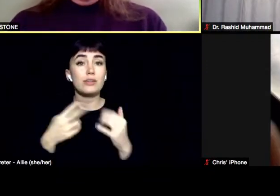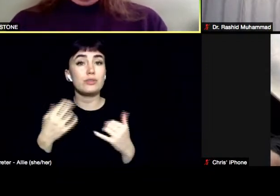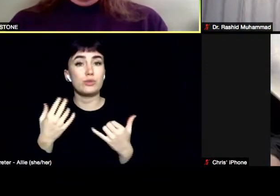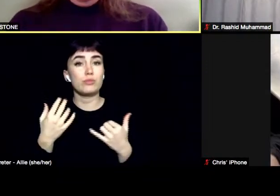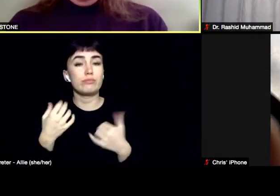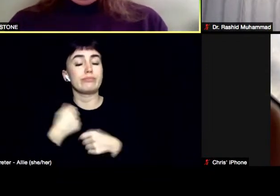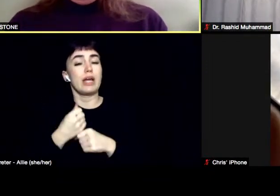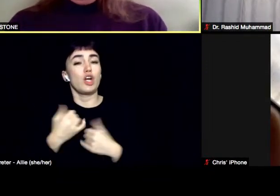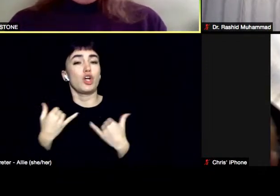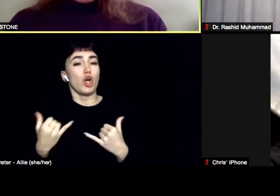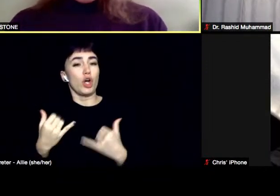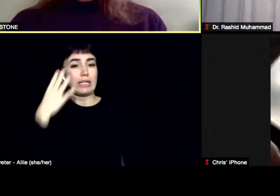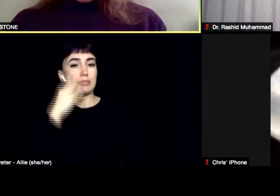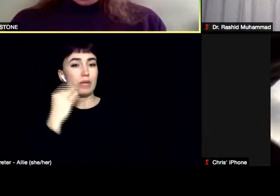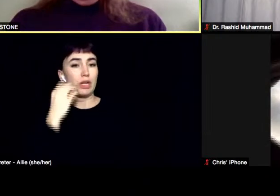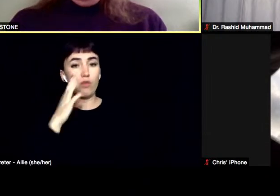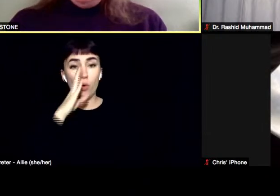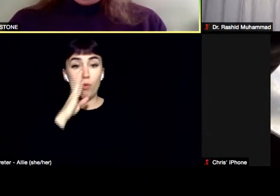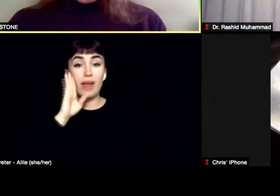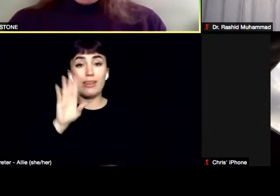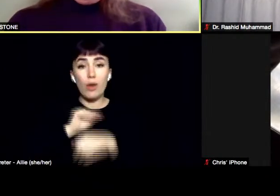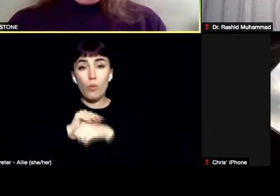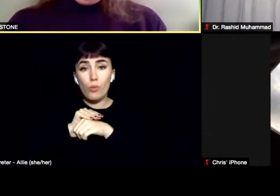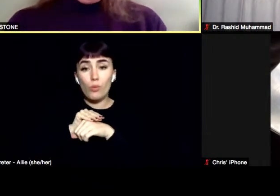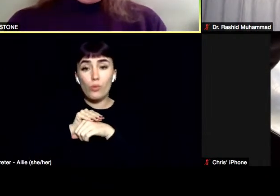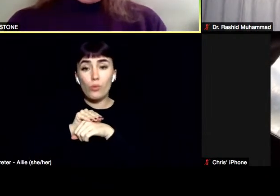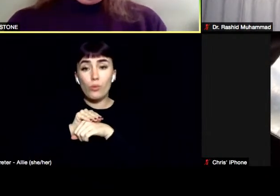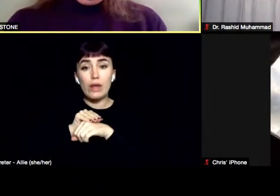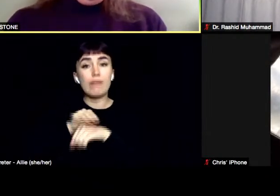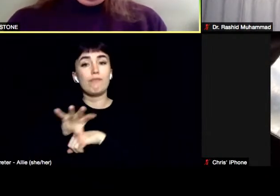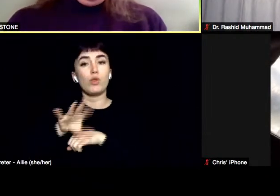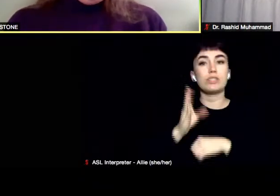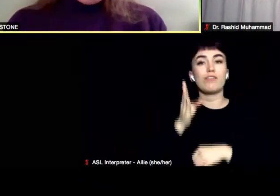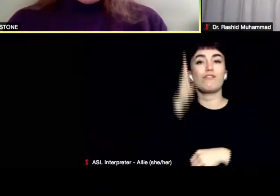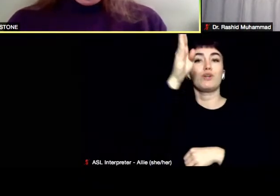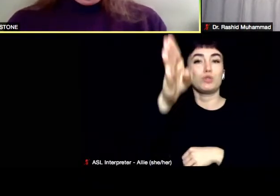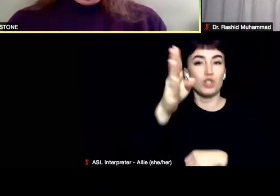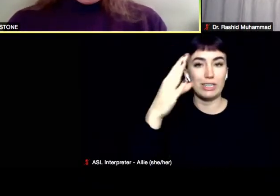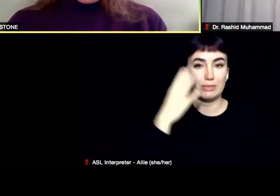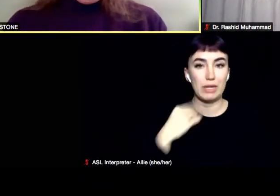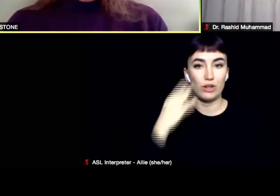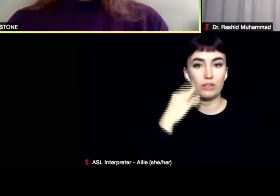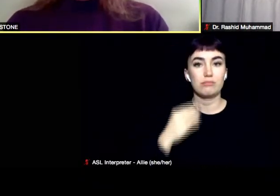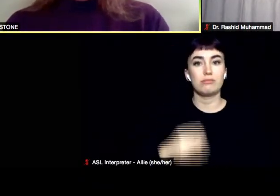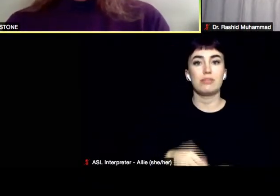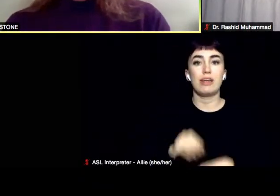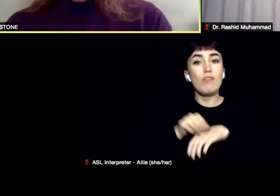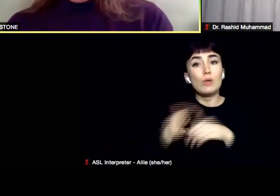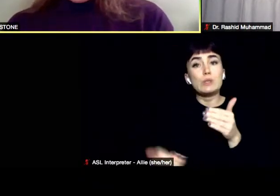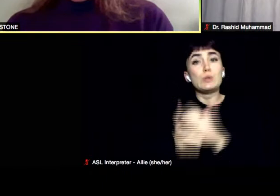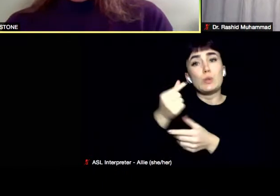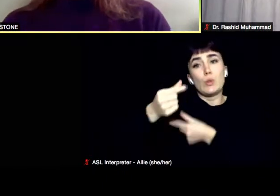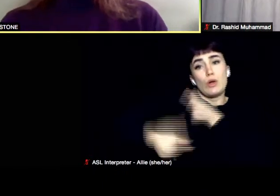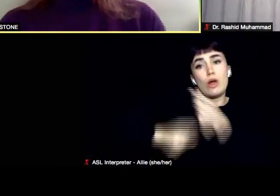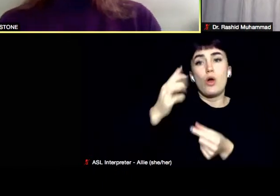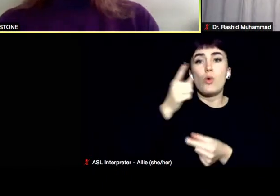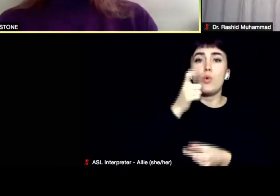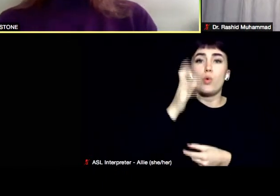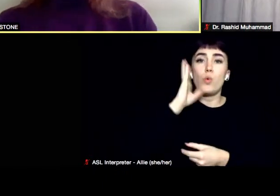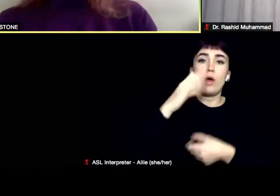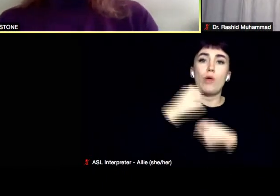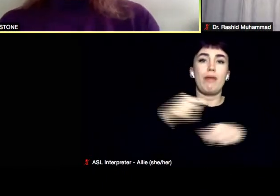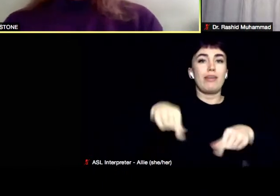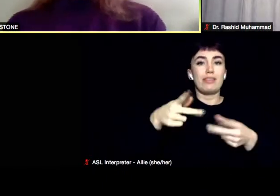in Brighton that will influence future experiences and new generations who will make Brighton their home and